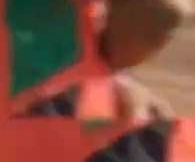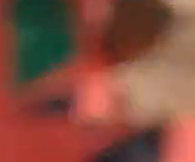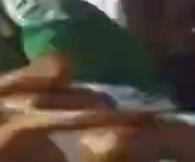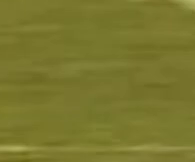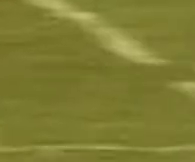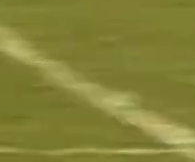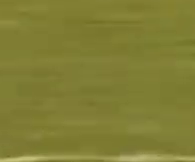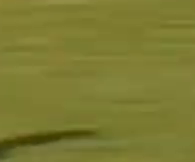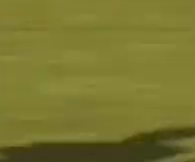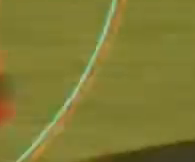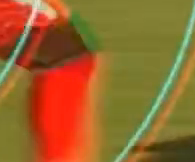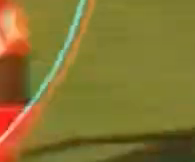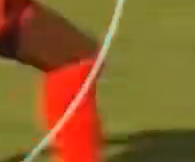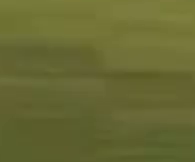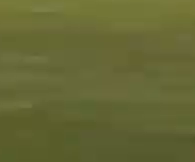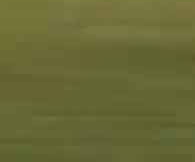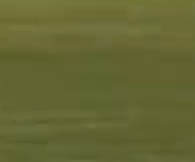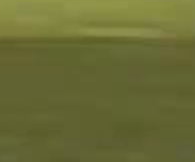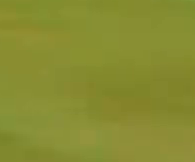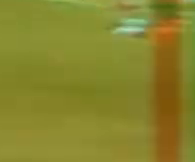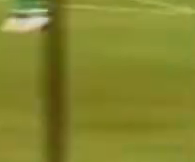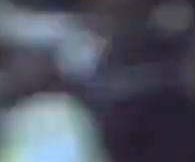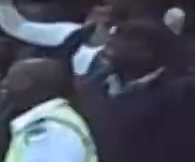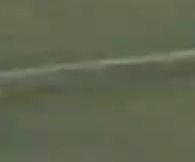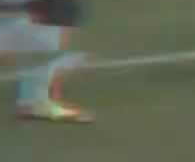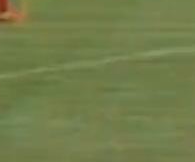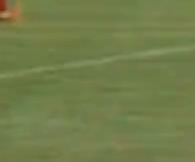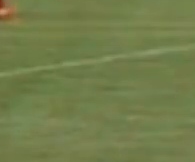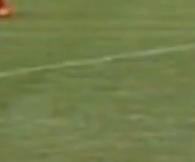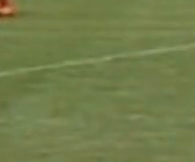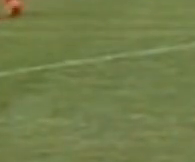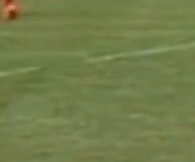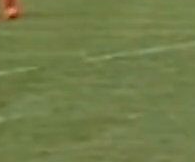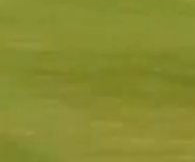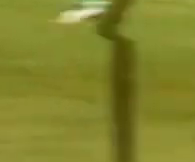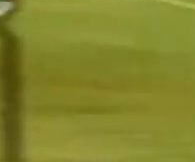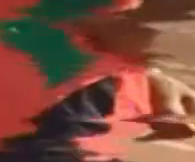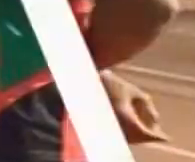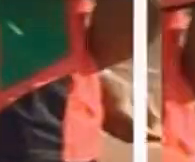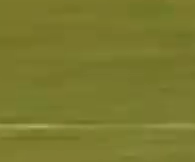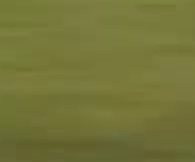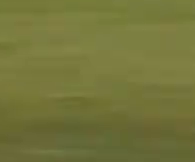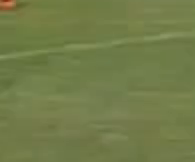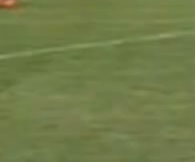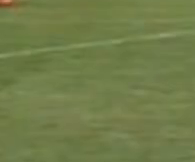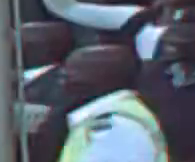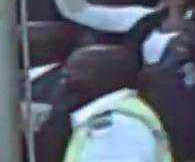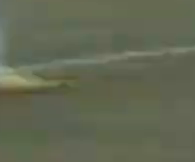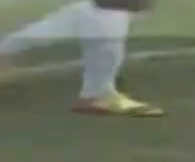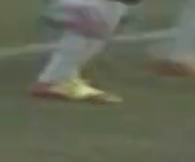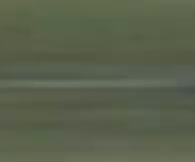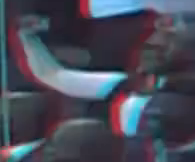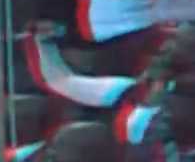exclusive on KBC Channel 1 at 7 p.m. as we continue to showcase Africa's best on your